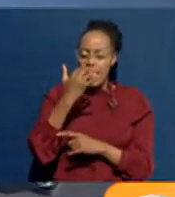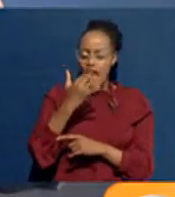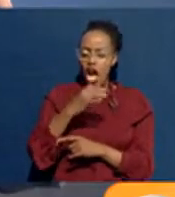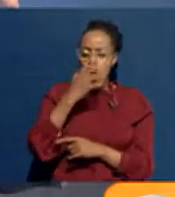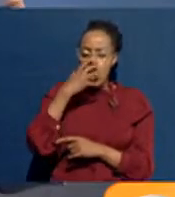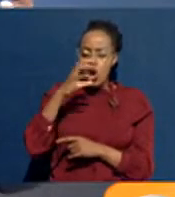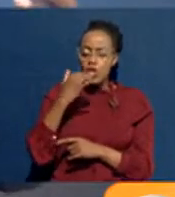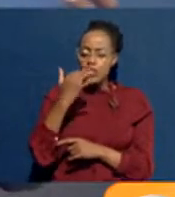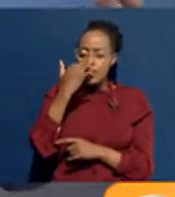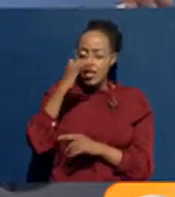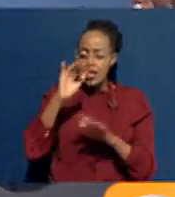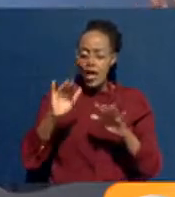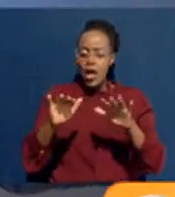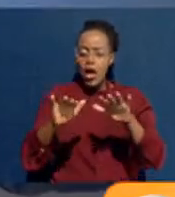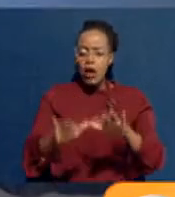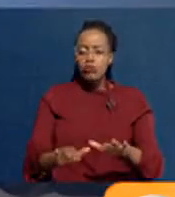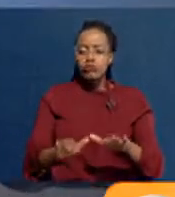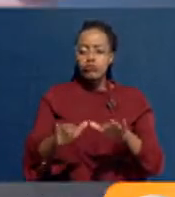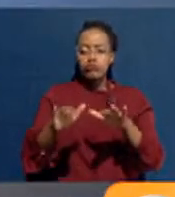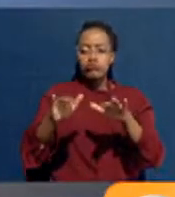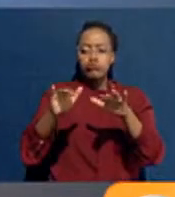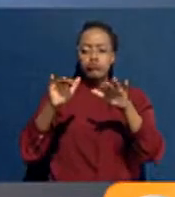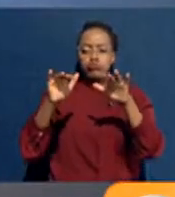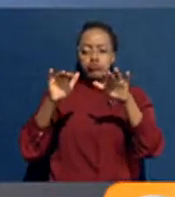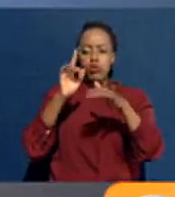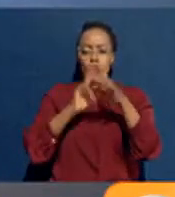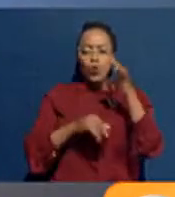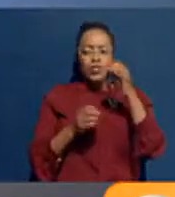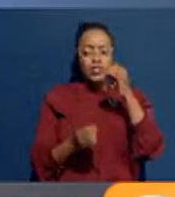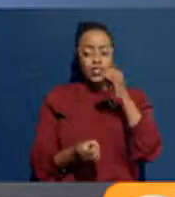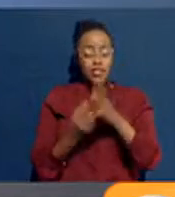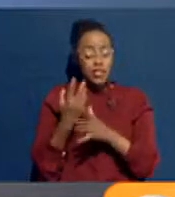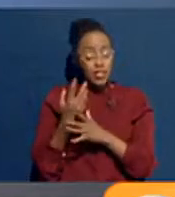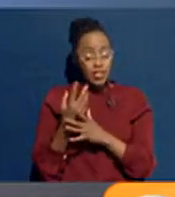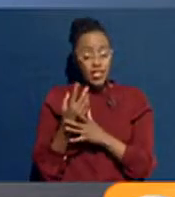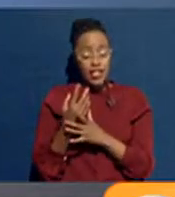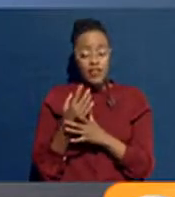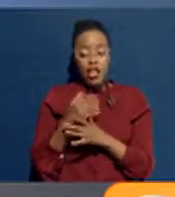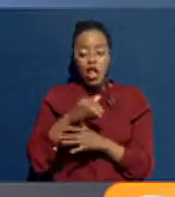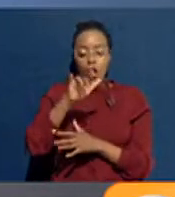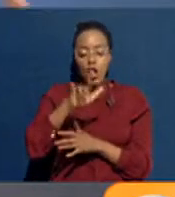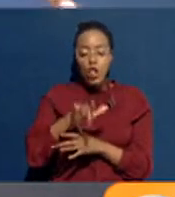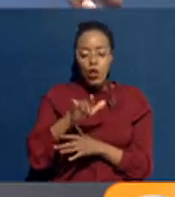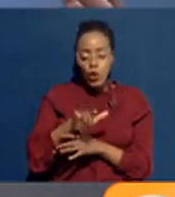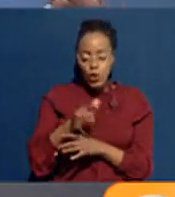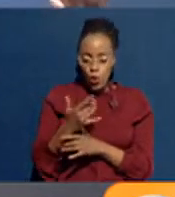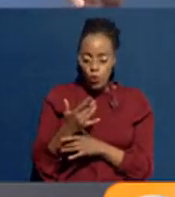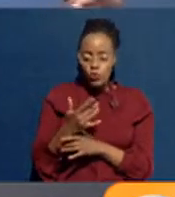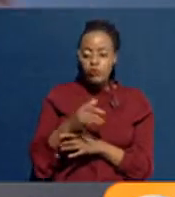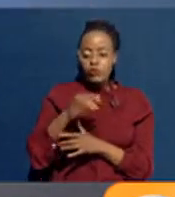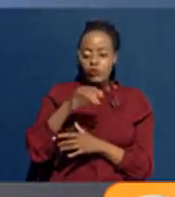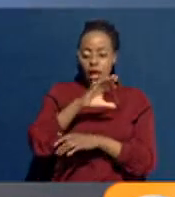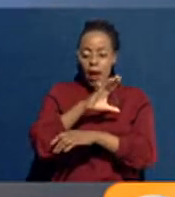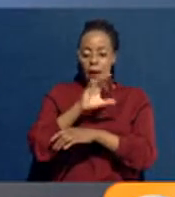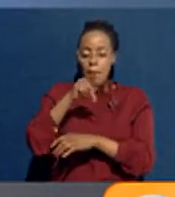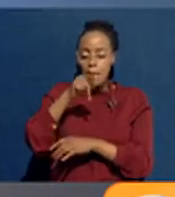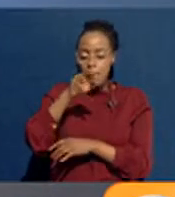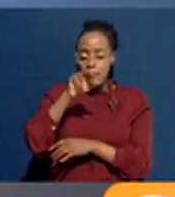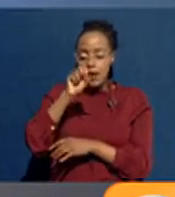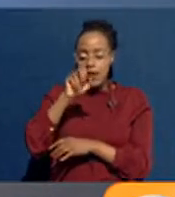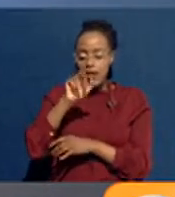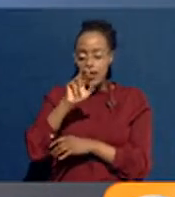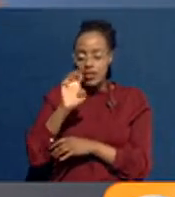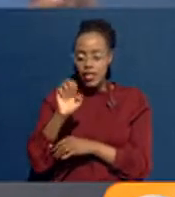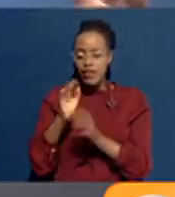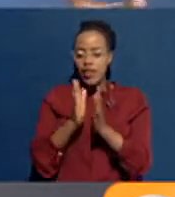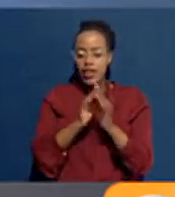air rises, what is created? Low pressure. Mm-hmm. And air occupies space.